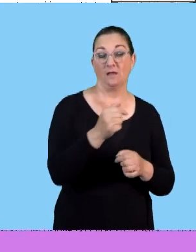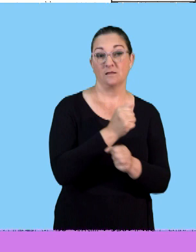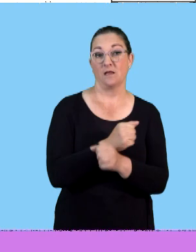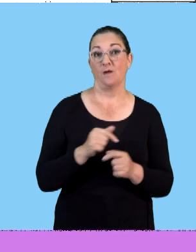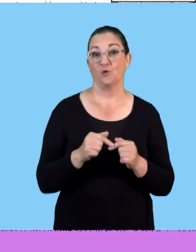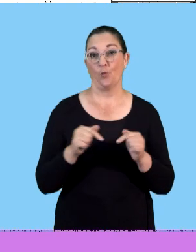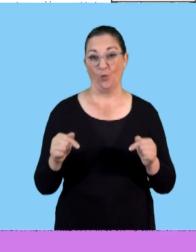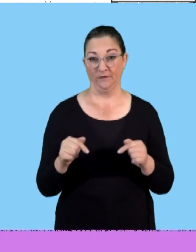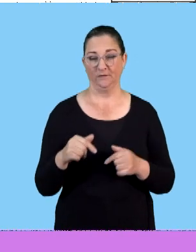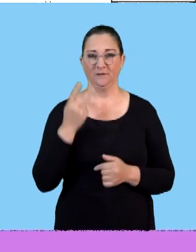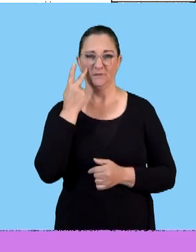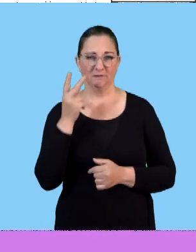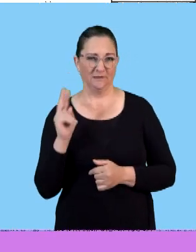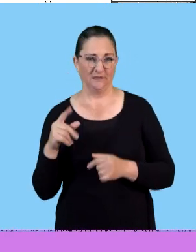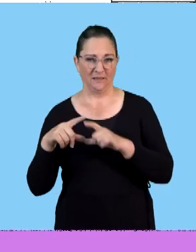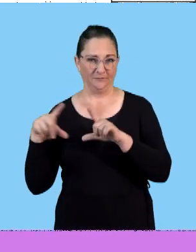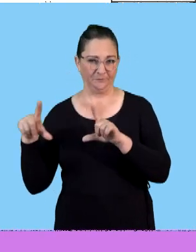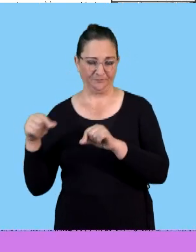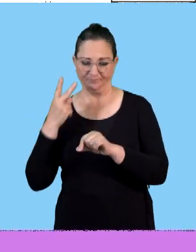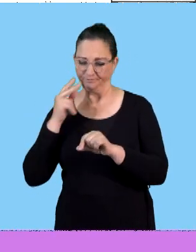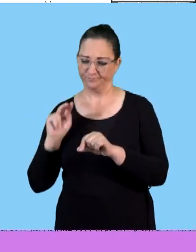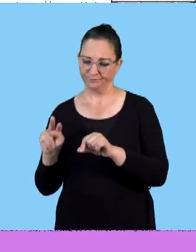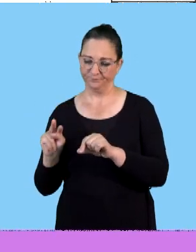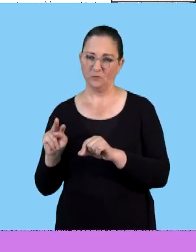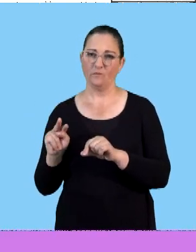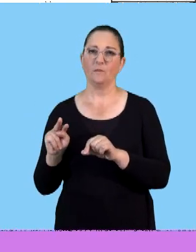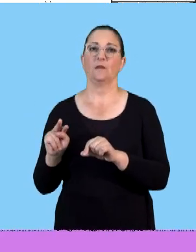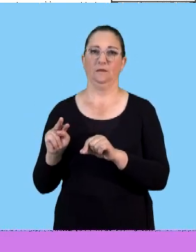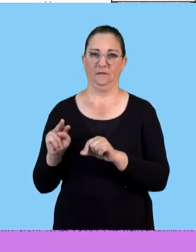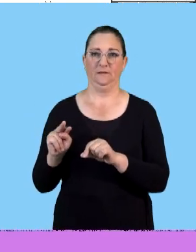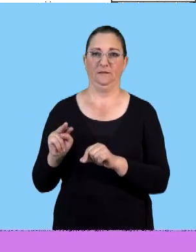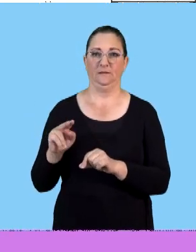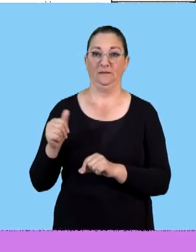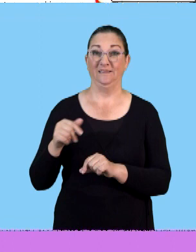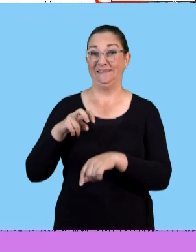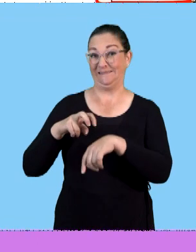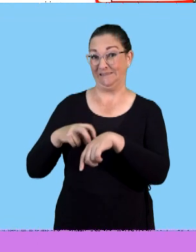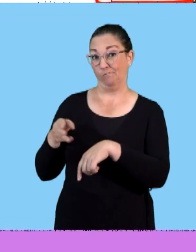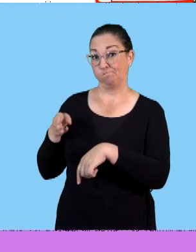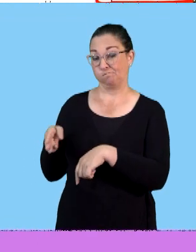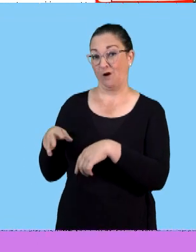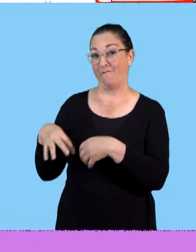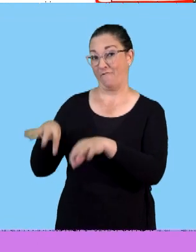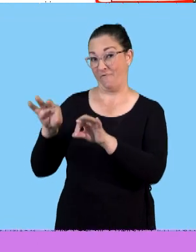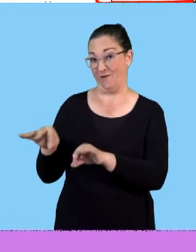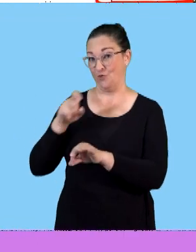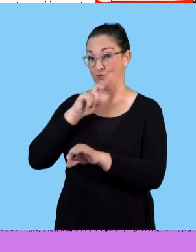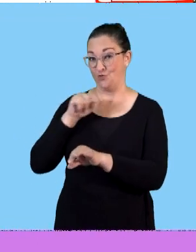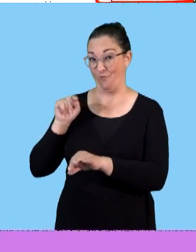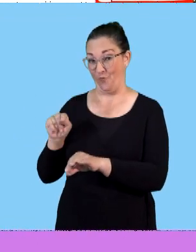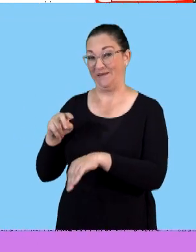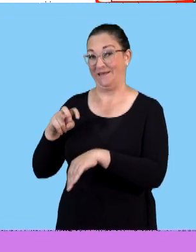again. So looking at this, what are we saying? This is what he will need, right? The fabric that he